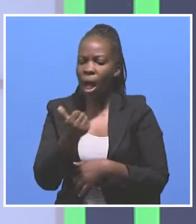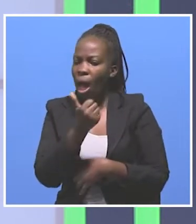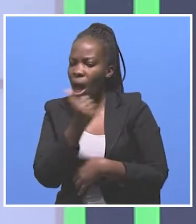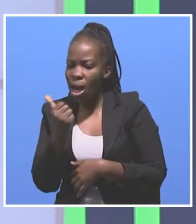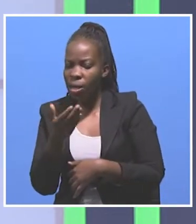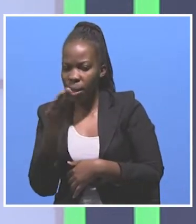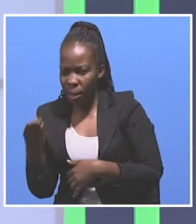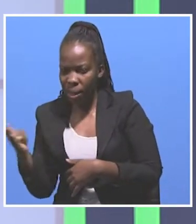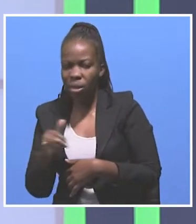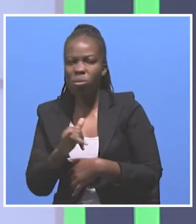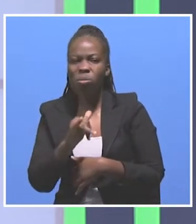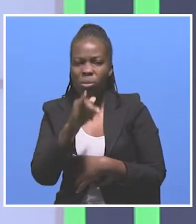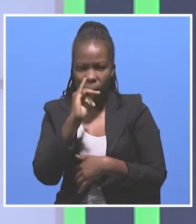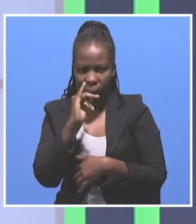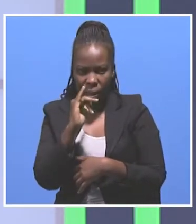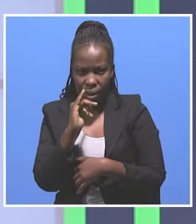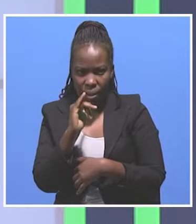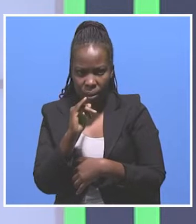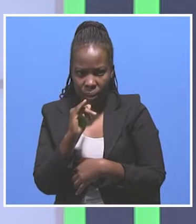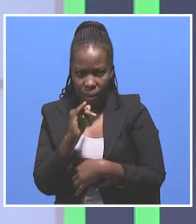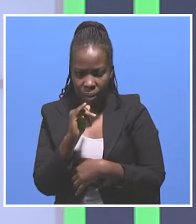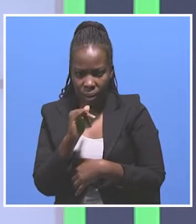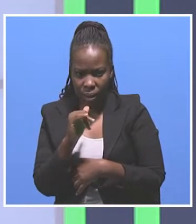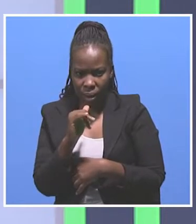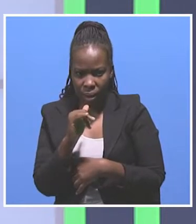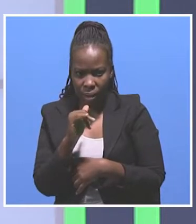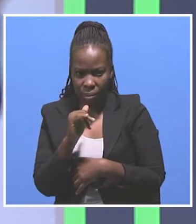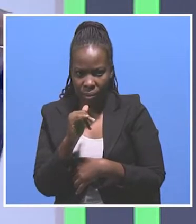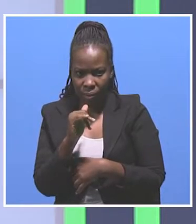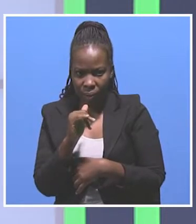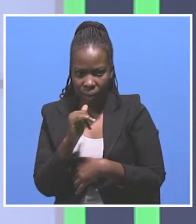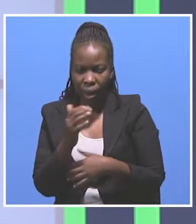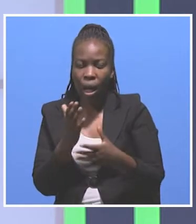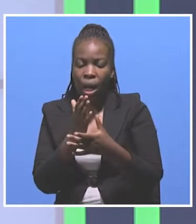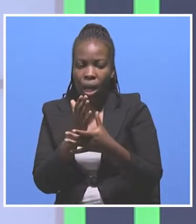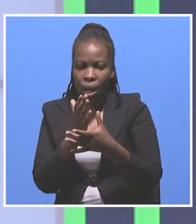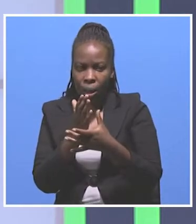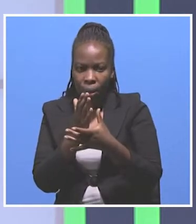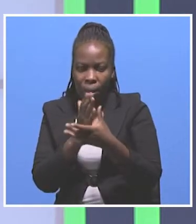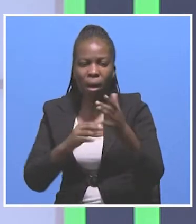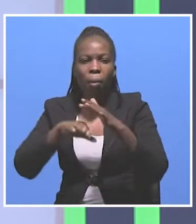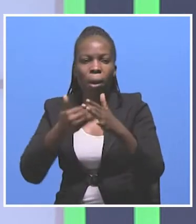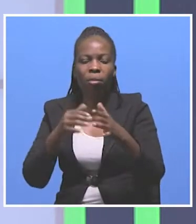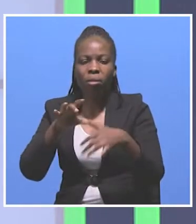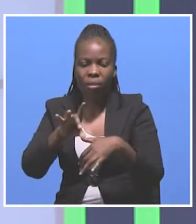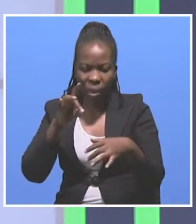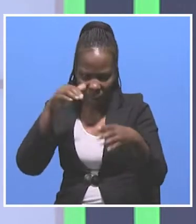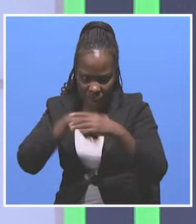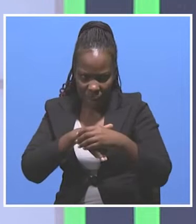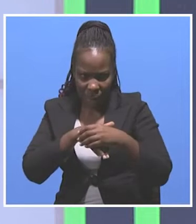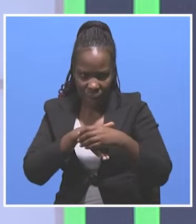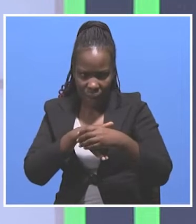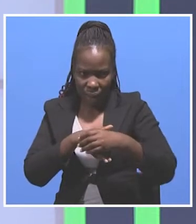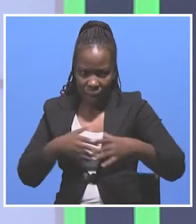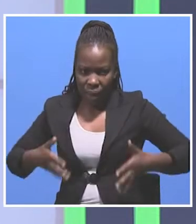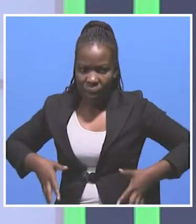mouth, Benzo and the viewers, we will somehow find themselves in the liver and the kidney. Others